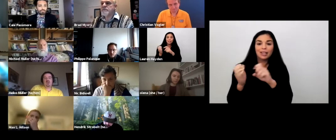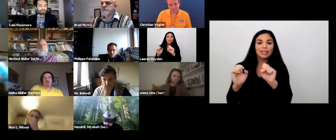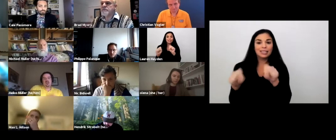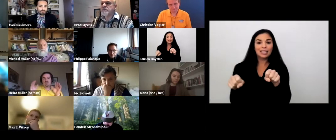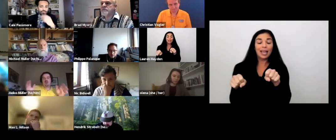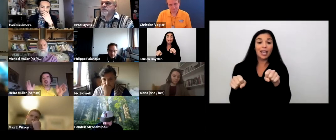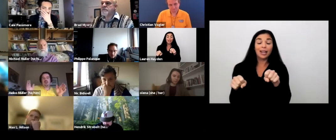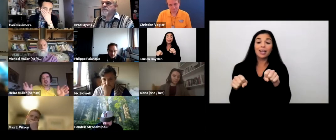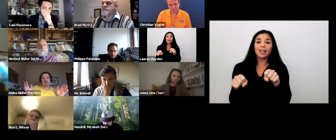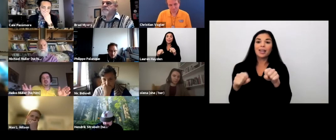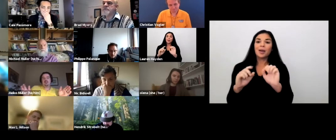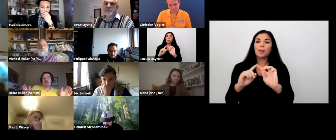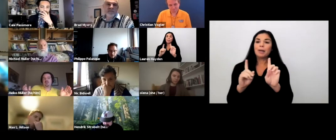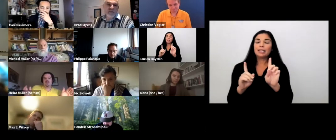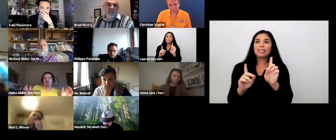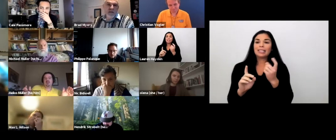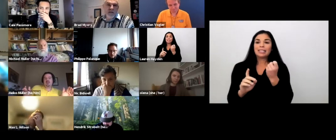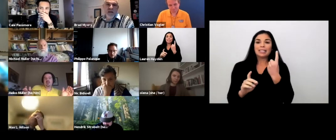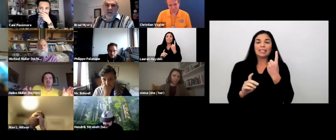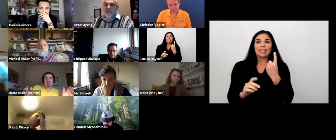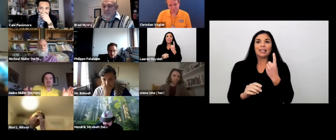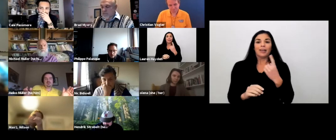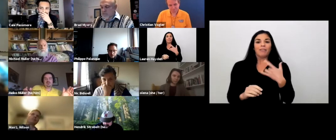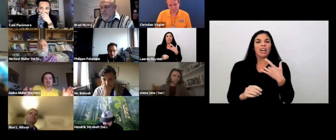was really strongly separated.